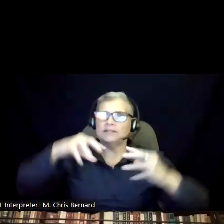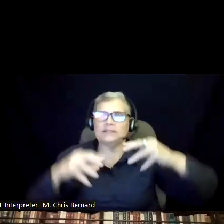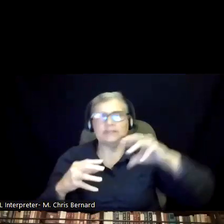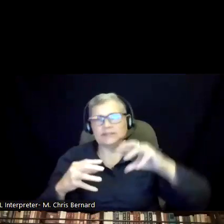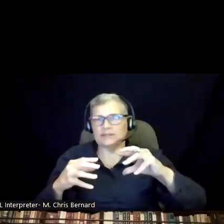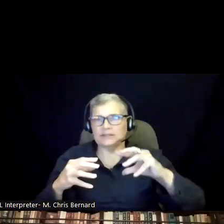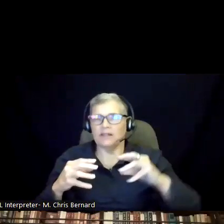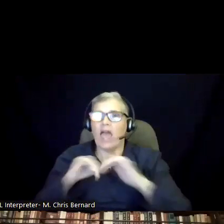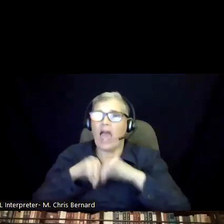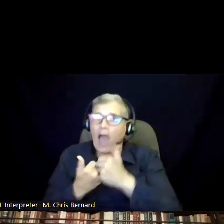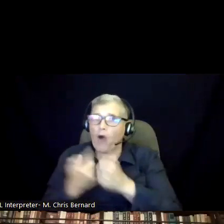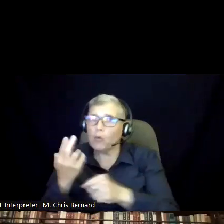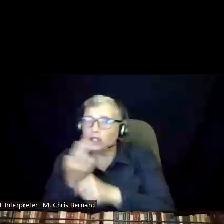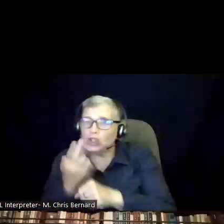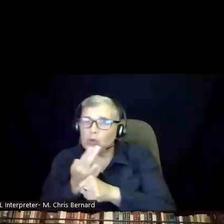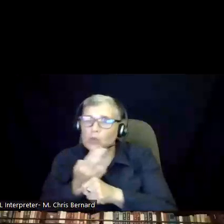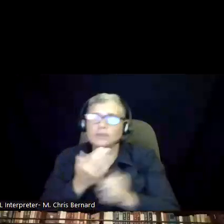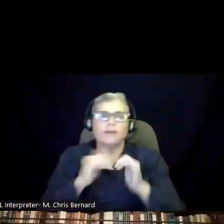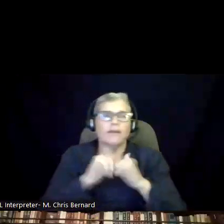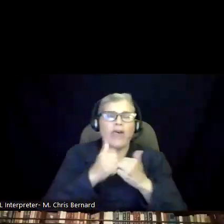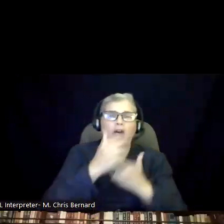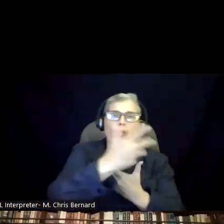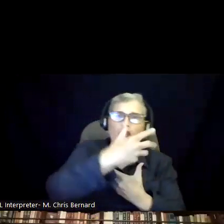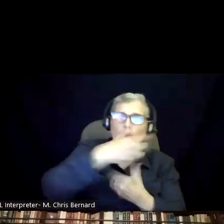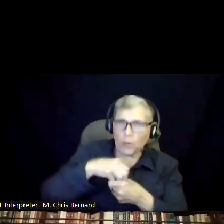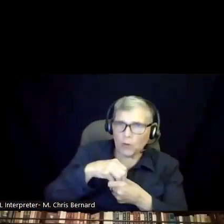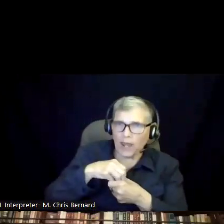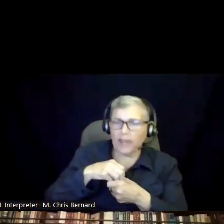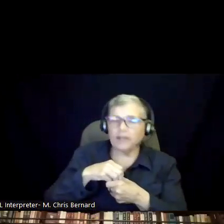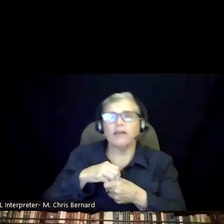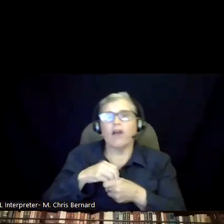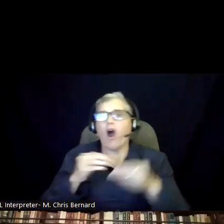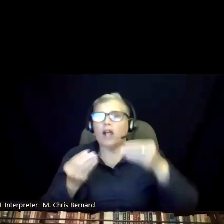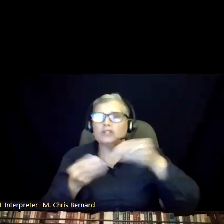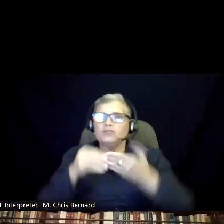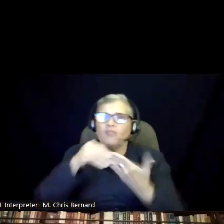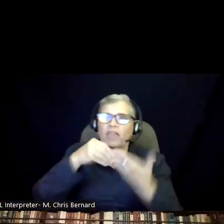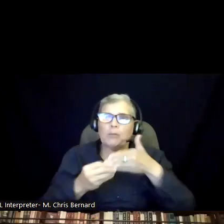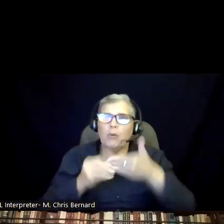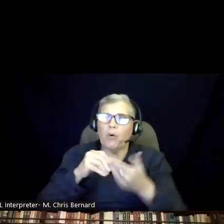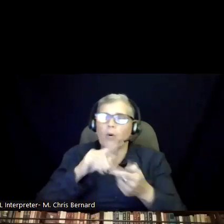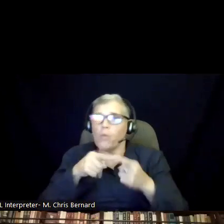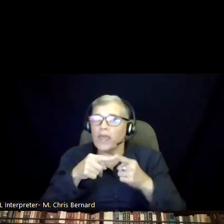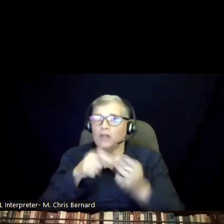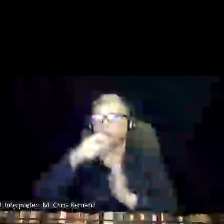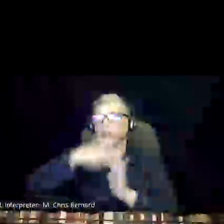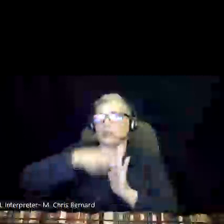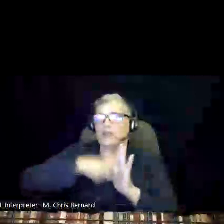use and incorporation as we make wildlife policies and law. Science in itself cannot